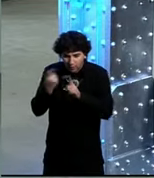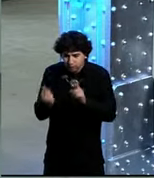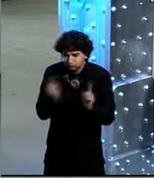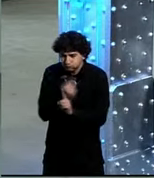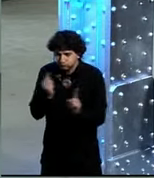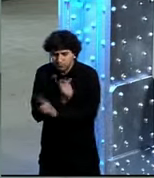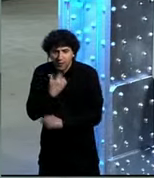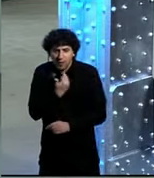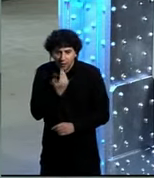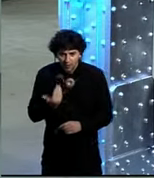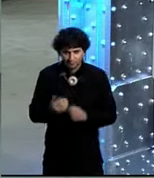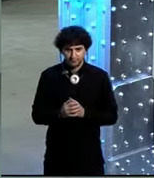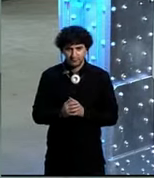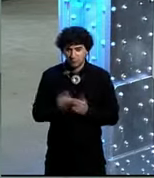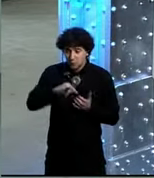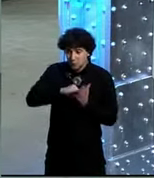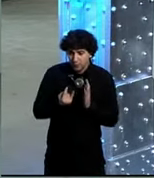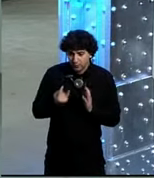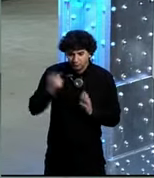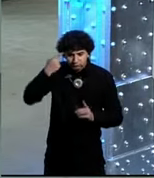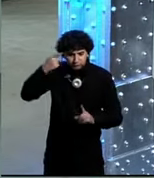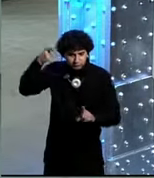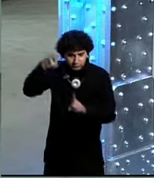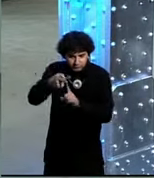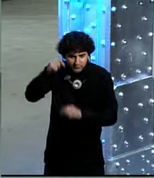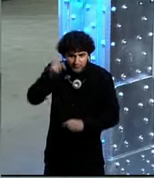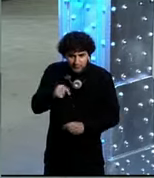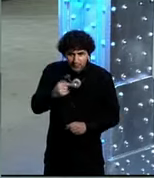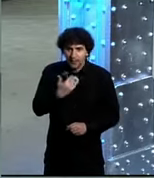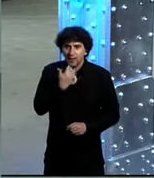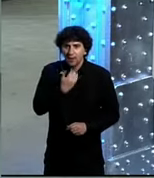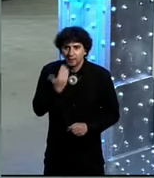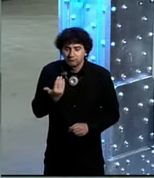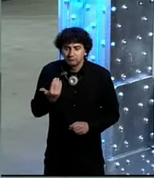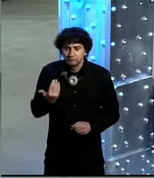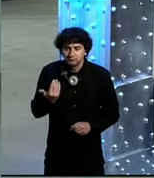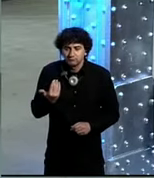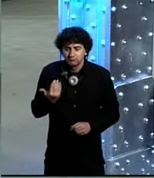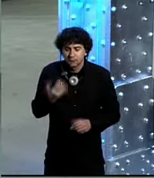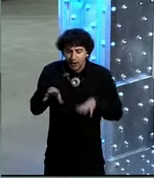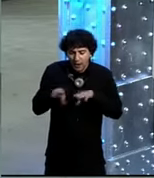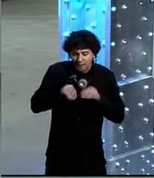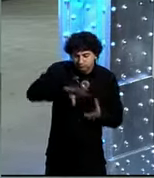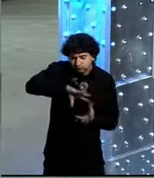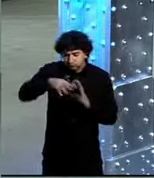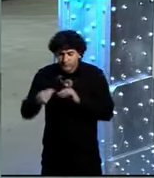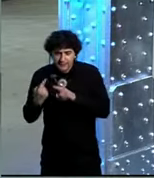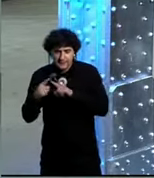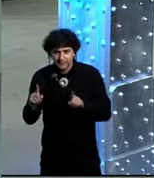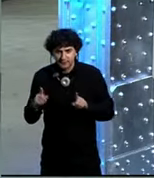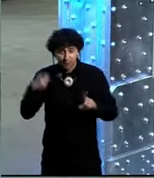being dragged down a new route, adapt to the new situation. Again, the goal that you have should be stated and clear to